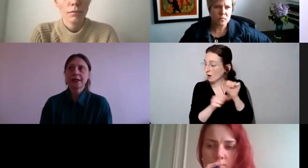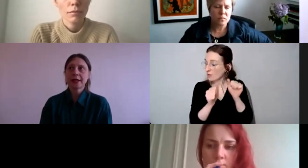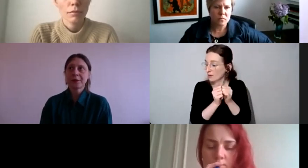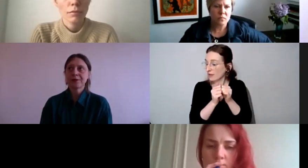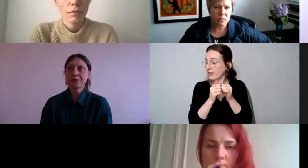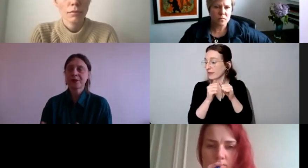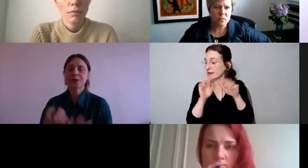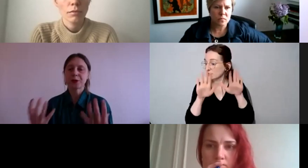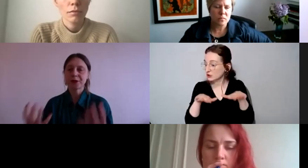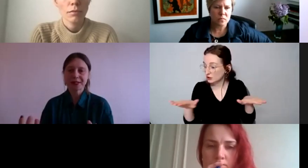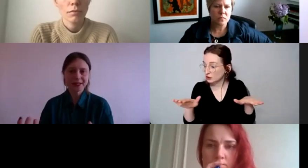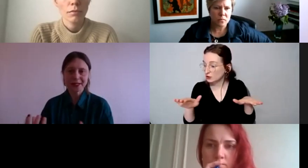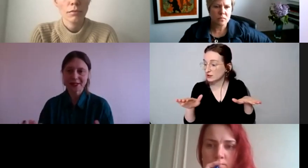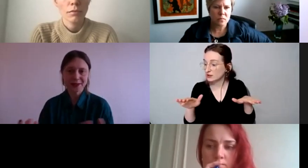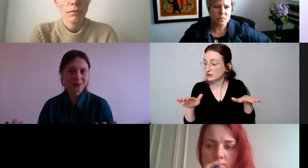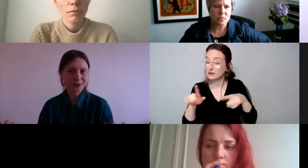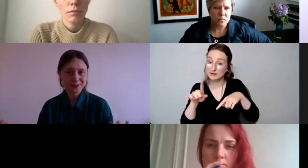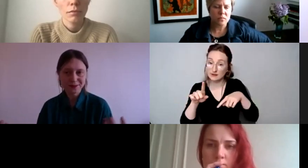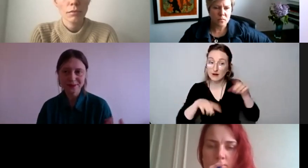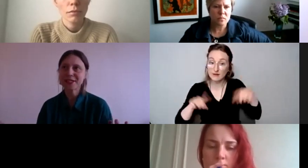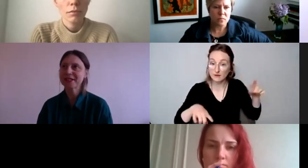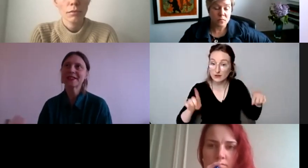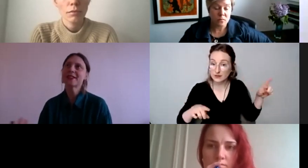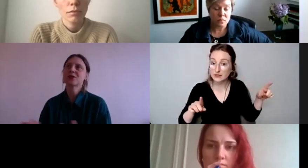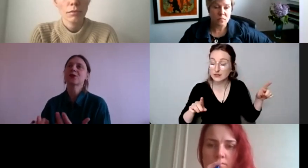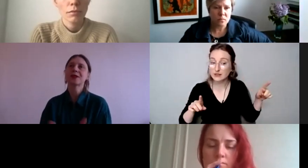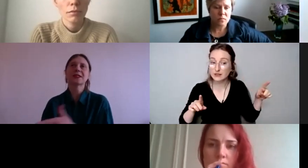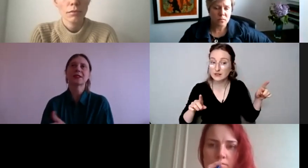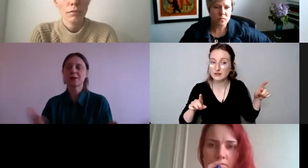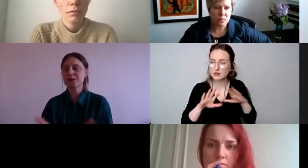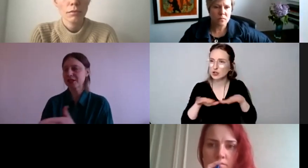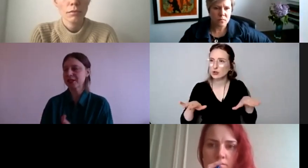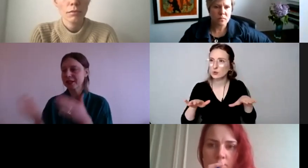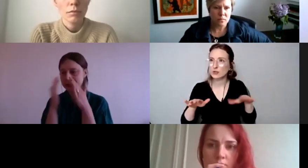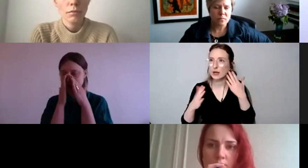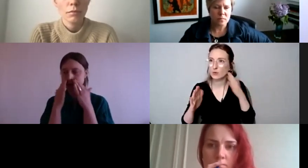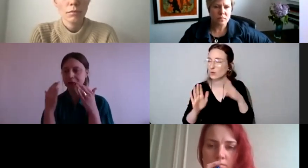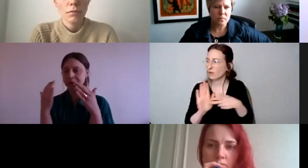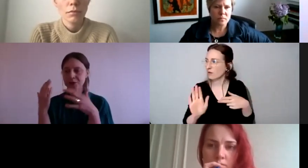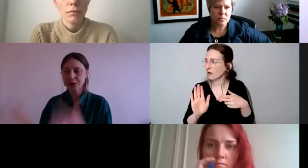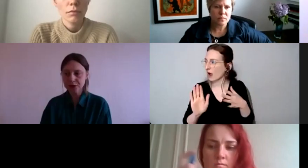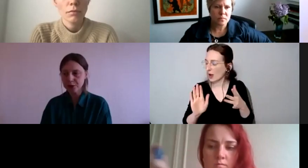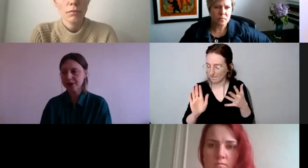children, with diversity, children, I don't know,